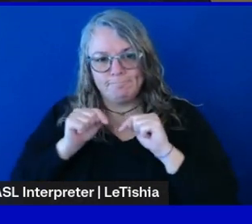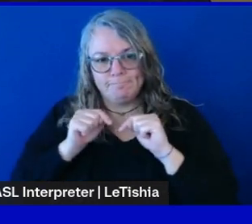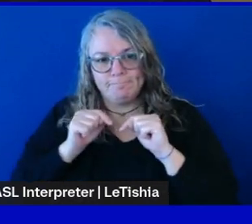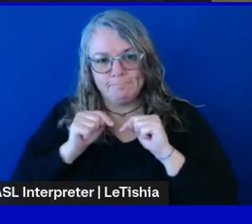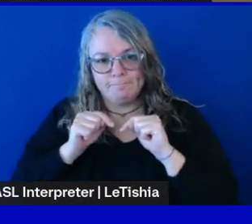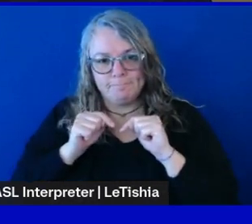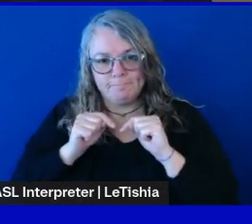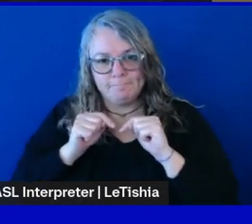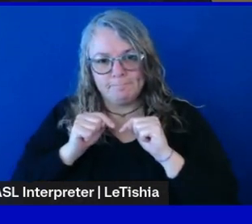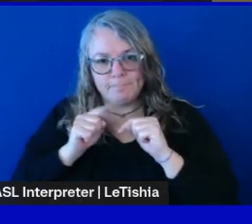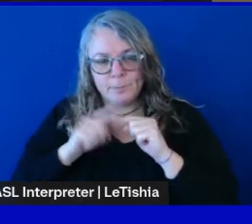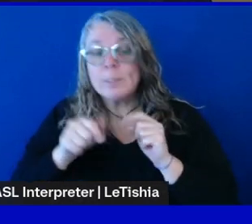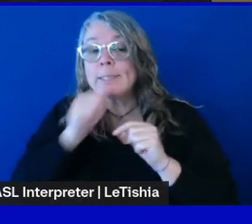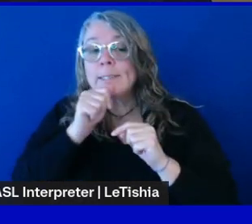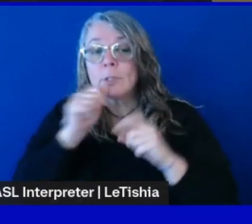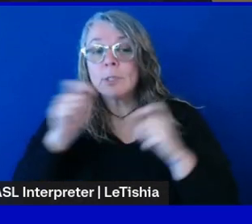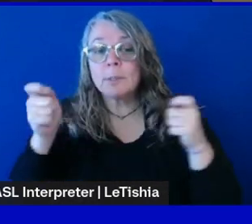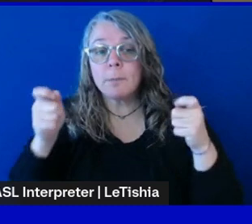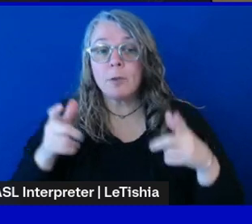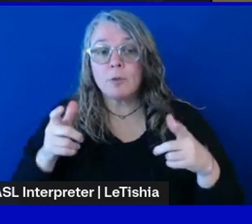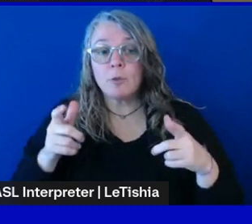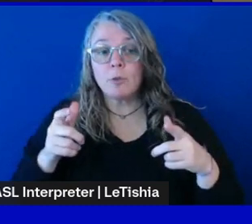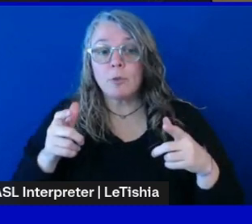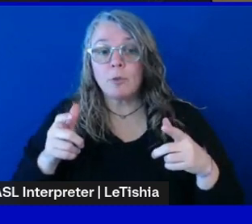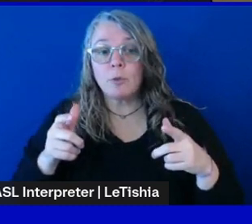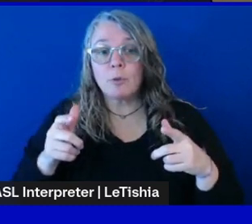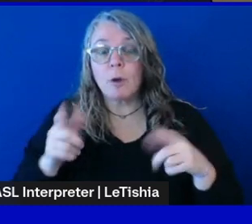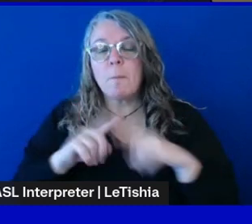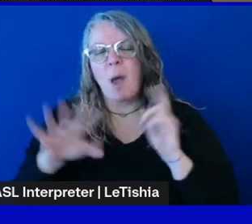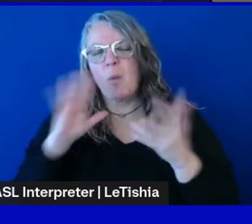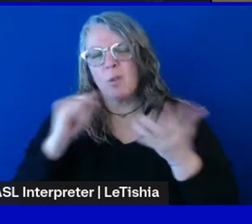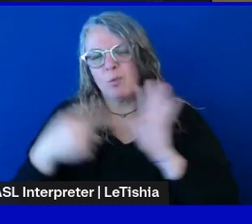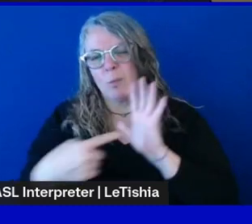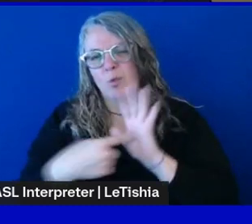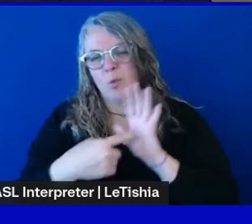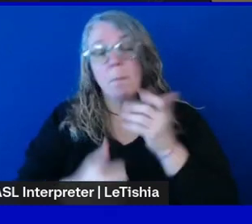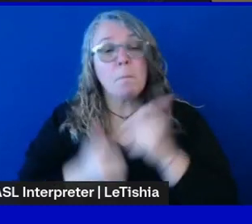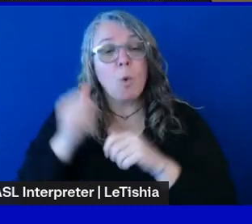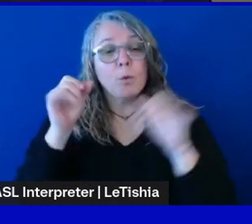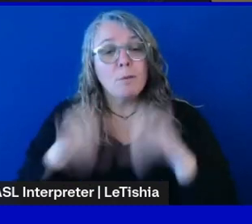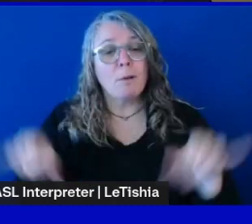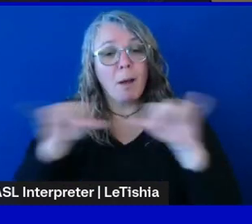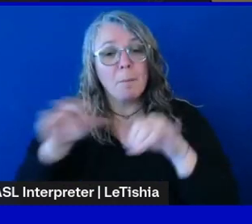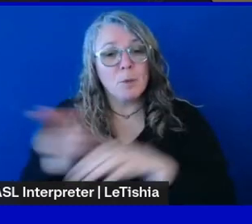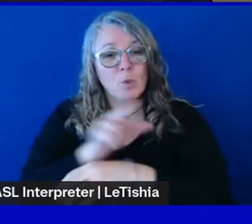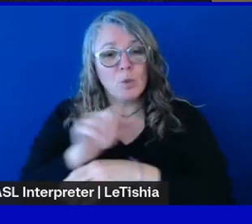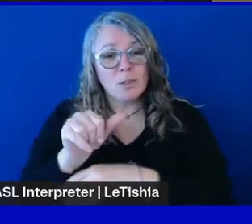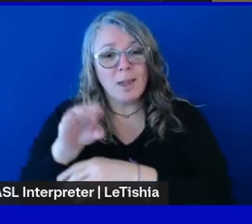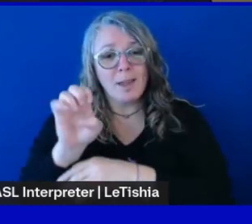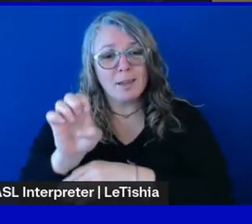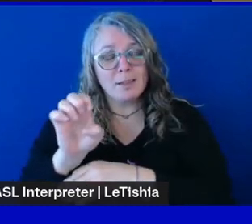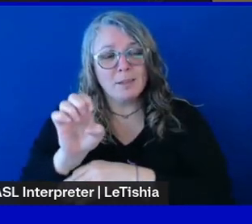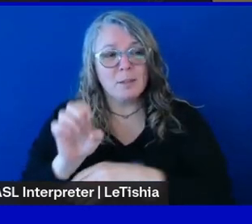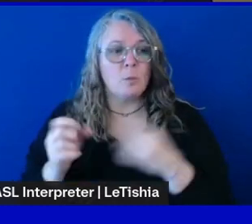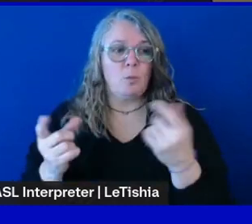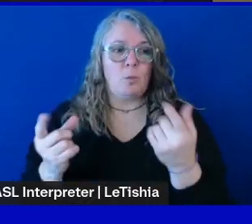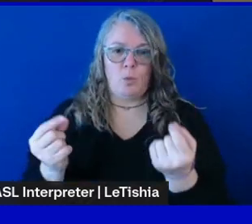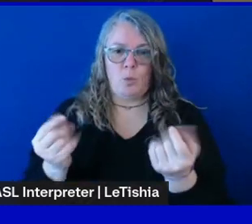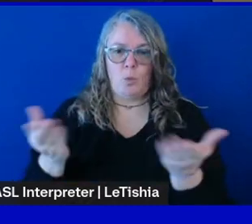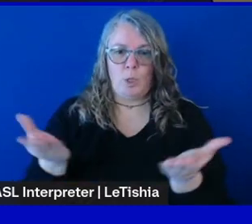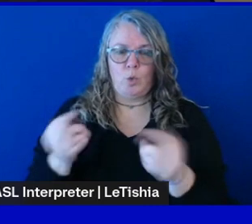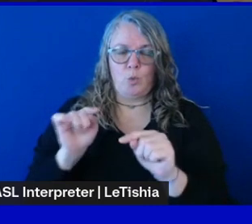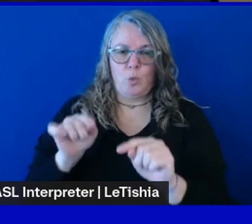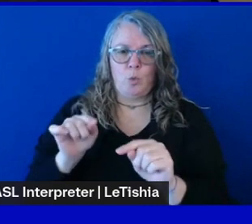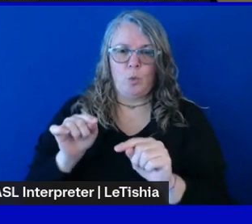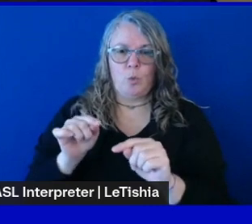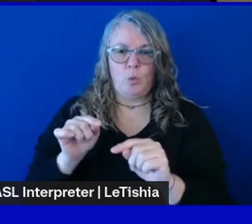return back to the secrets manager, but I want to demonstrate to you what the most common use case is. What we're going to do here is